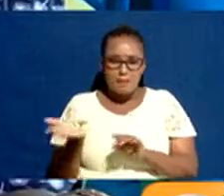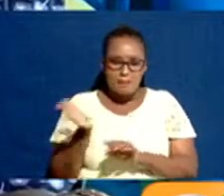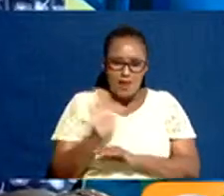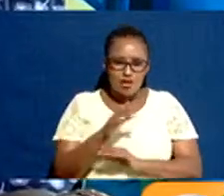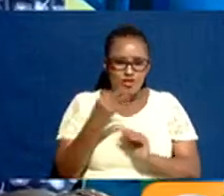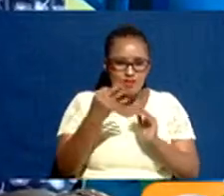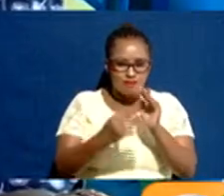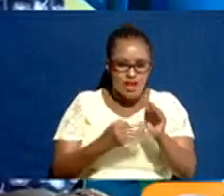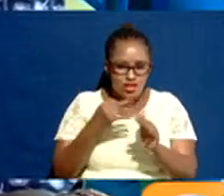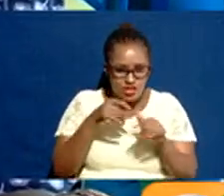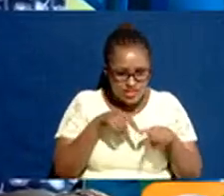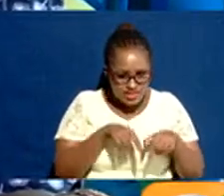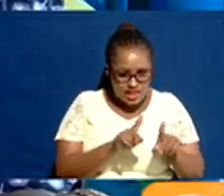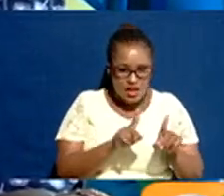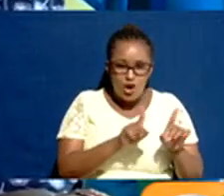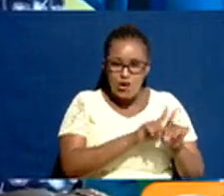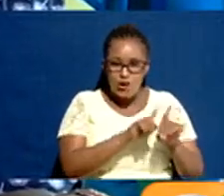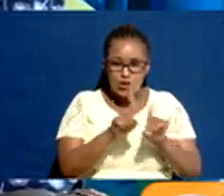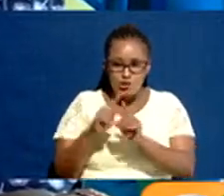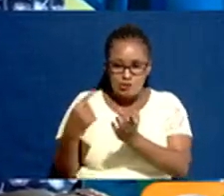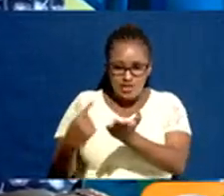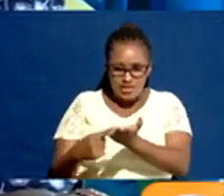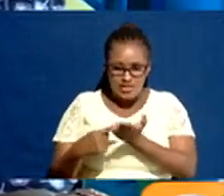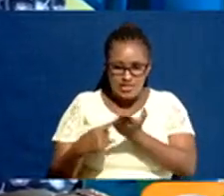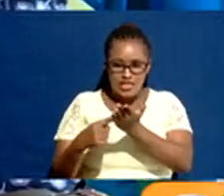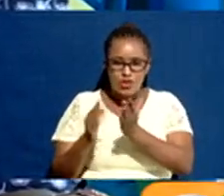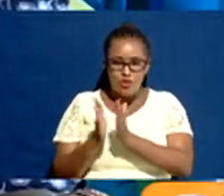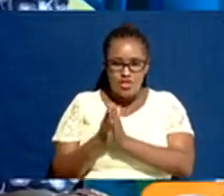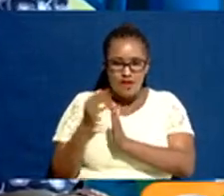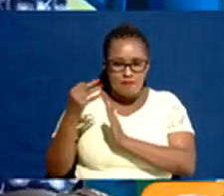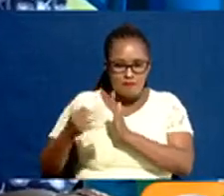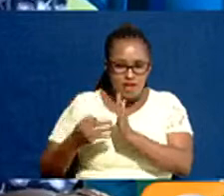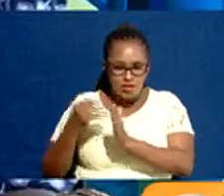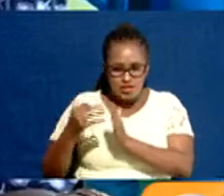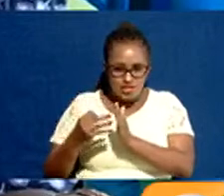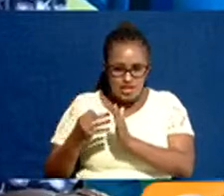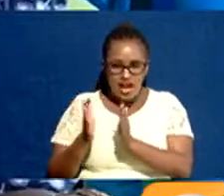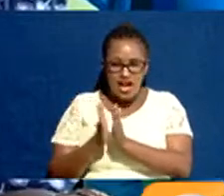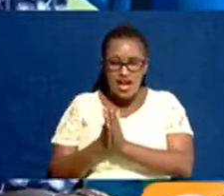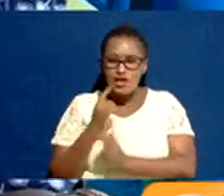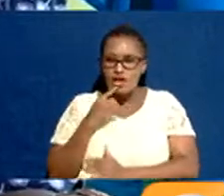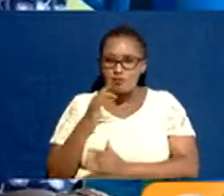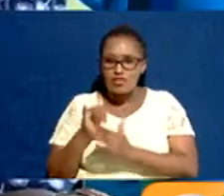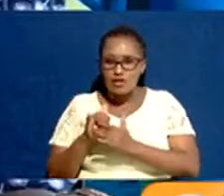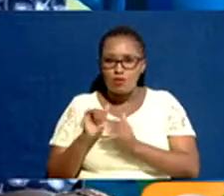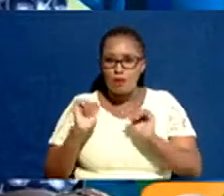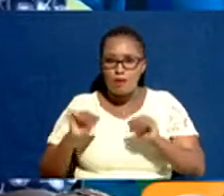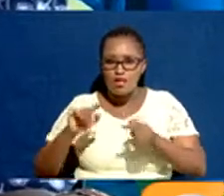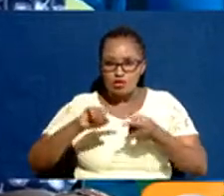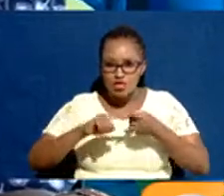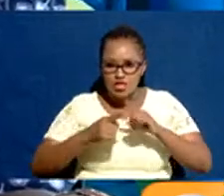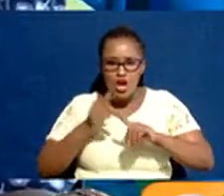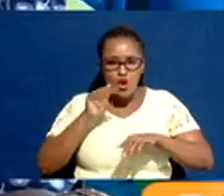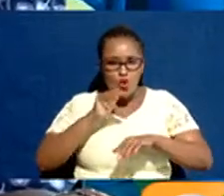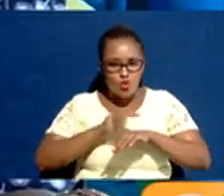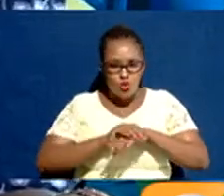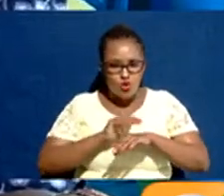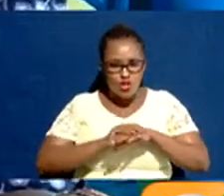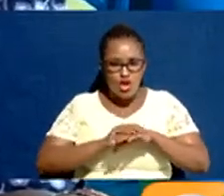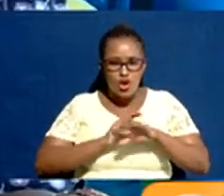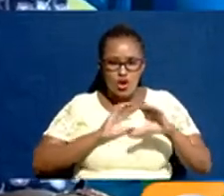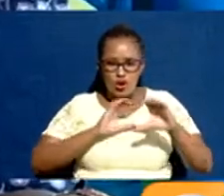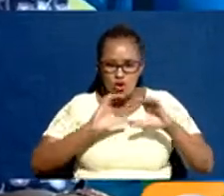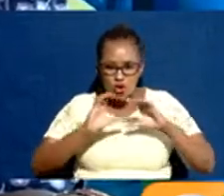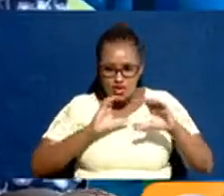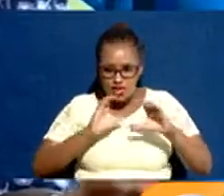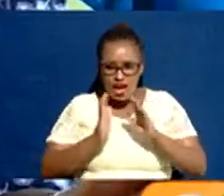themselves. And we have sat down with the millers, and they have said that they have established good contacts, and